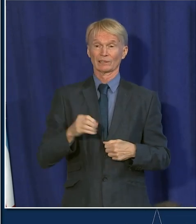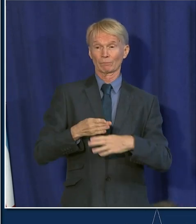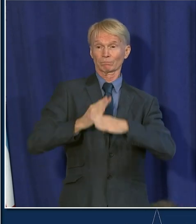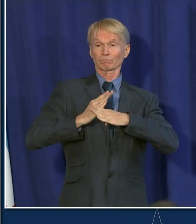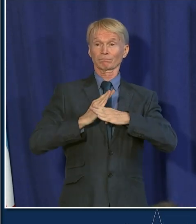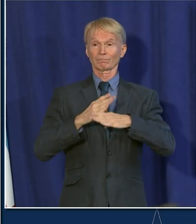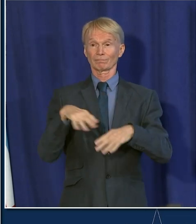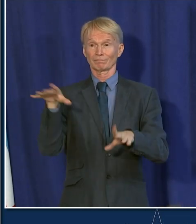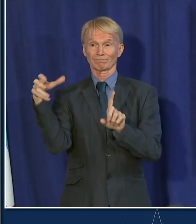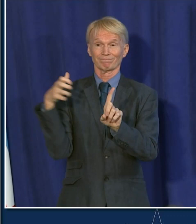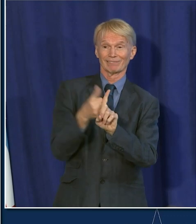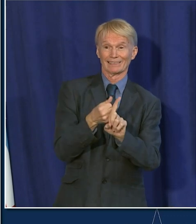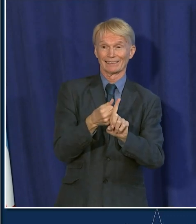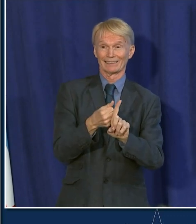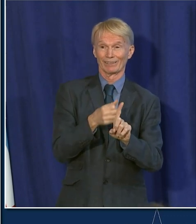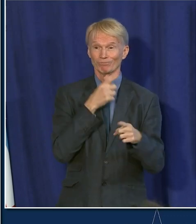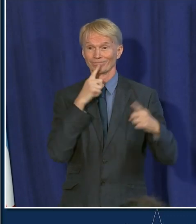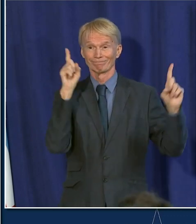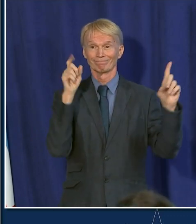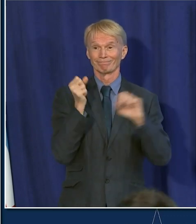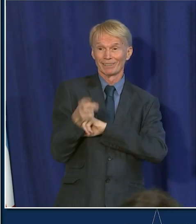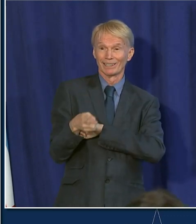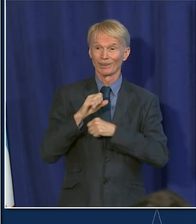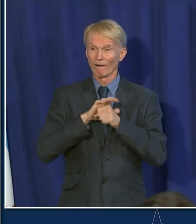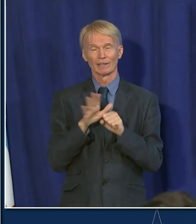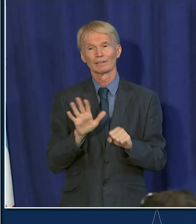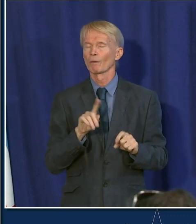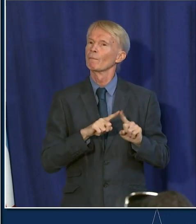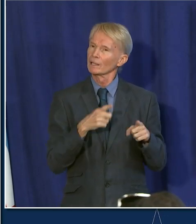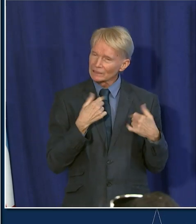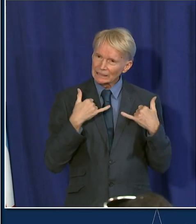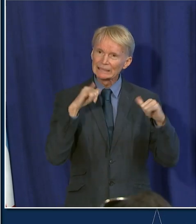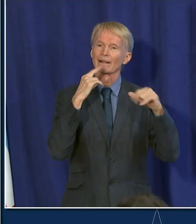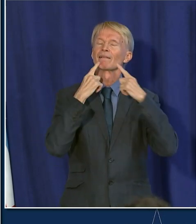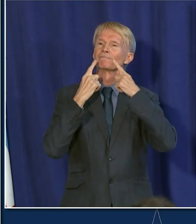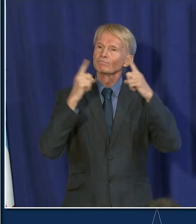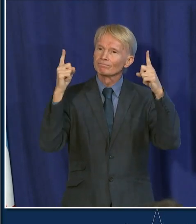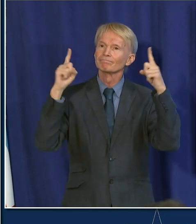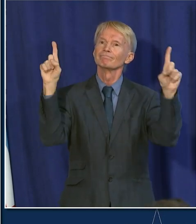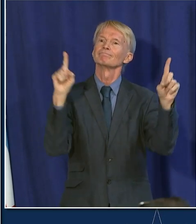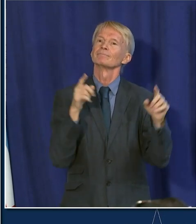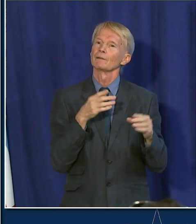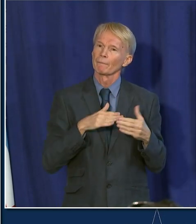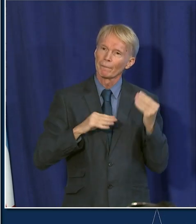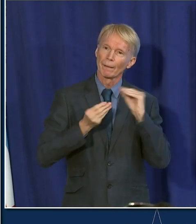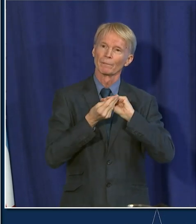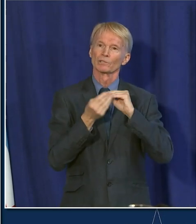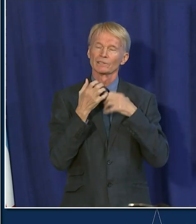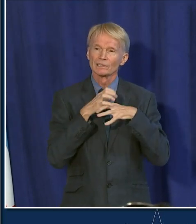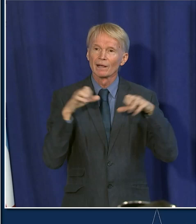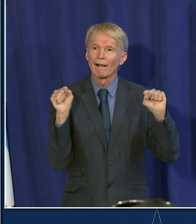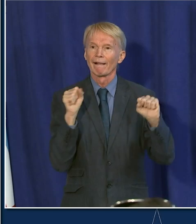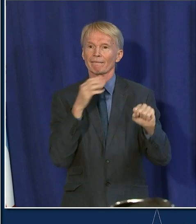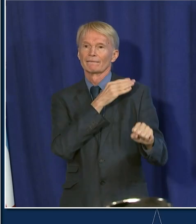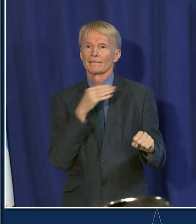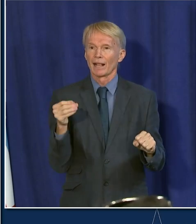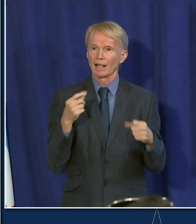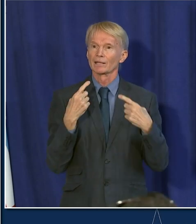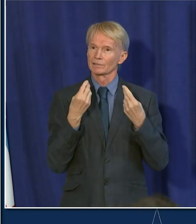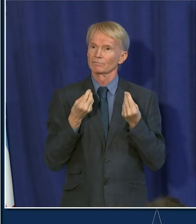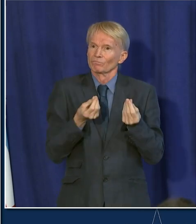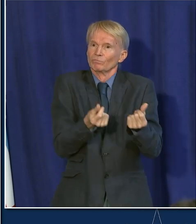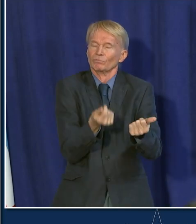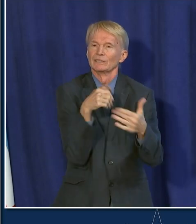but these vaccines continue to prove their safety and their efficacy in the real world. Today marks